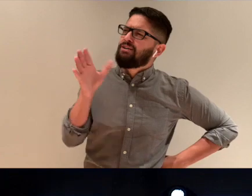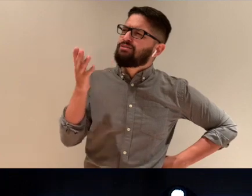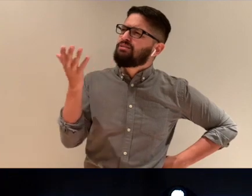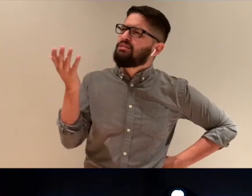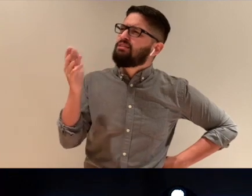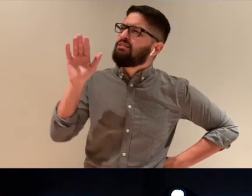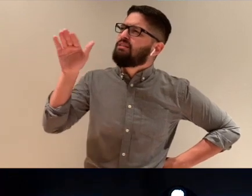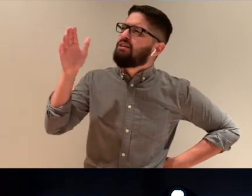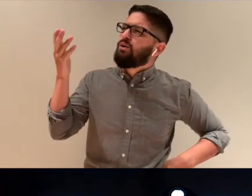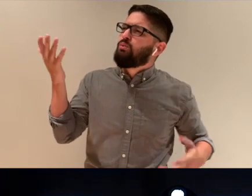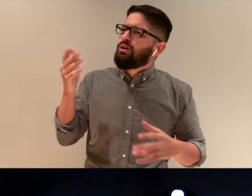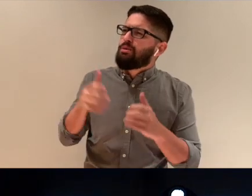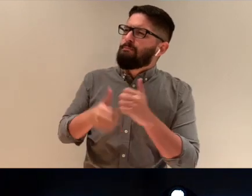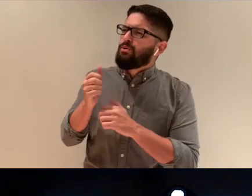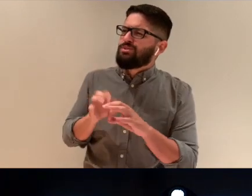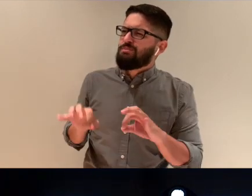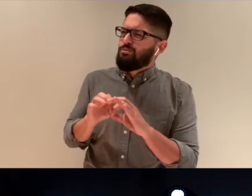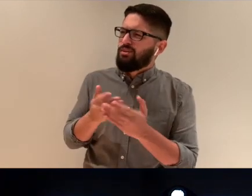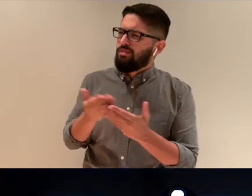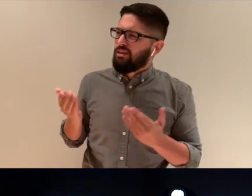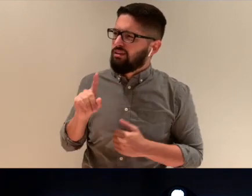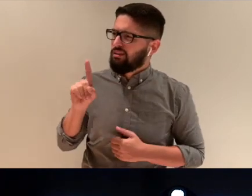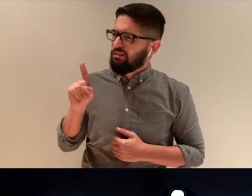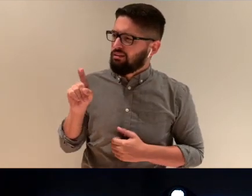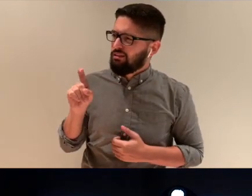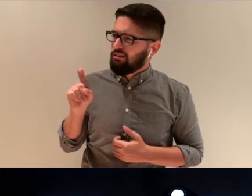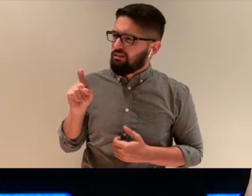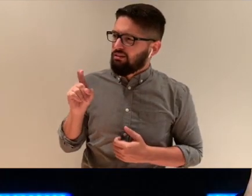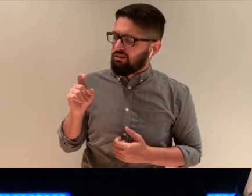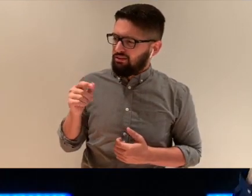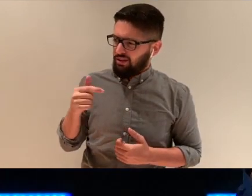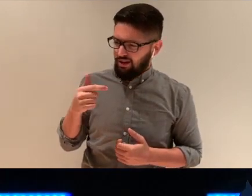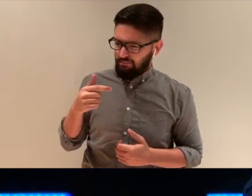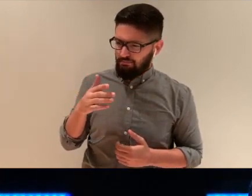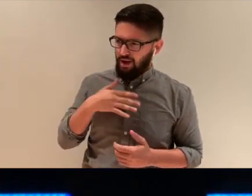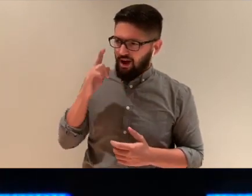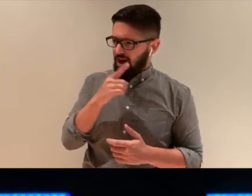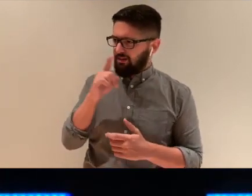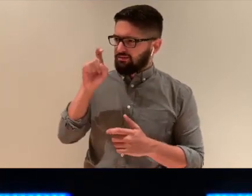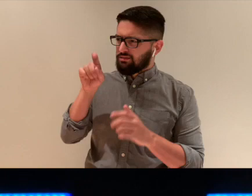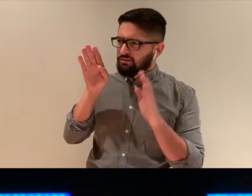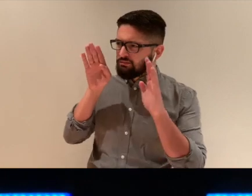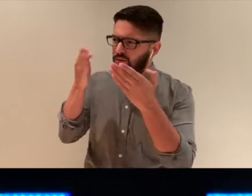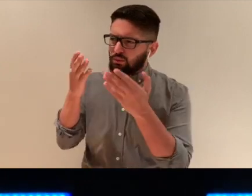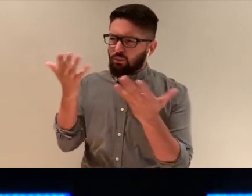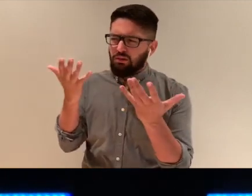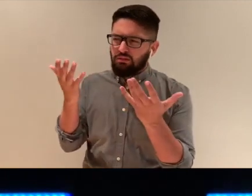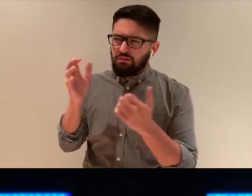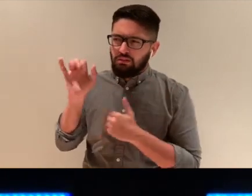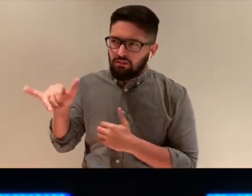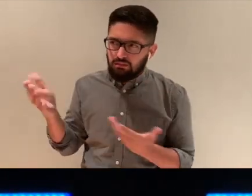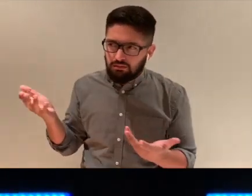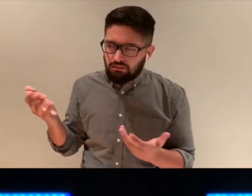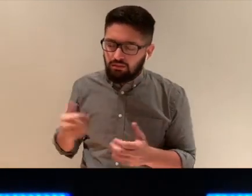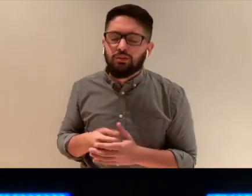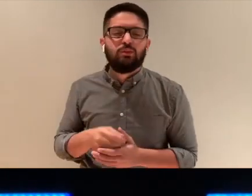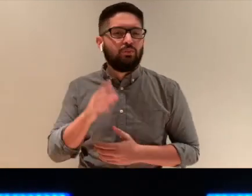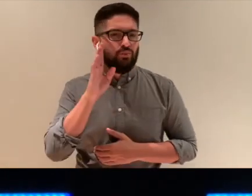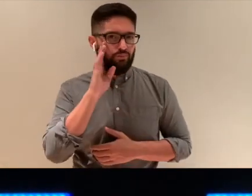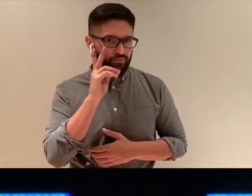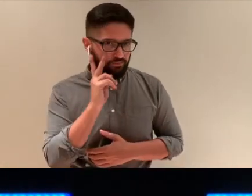"Pastor, what is the most important thing that I must fix my eyes on? What is that one